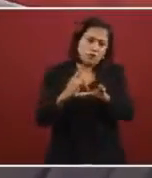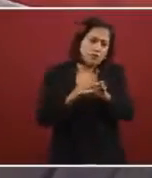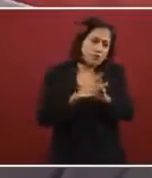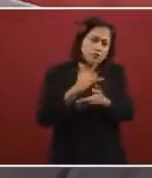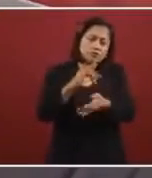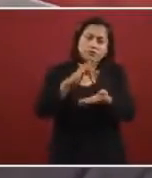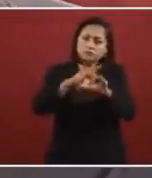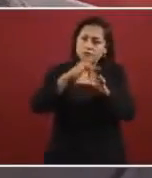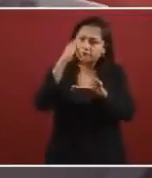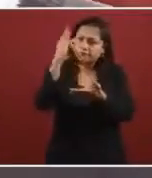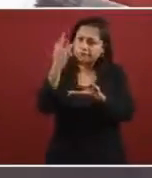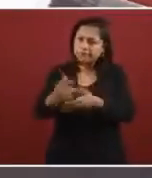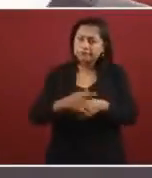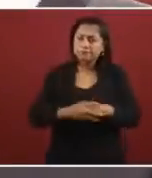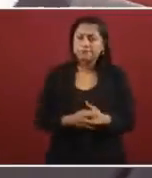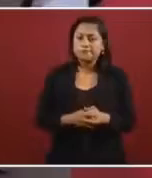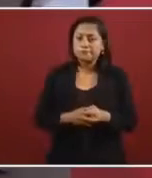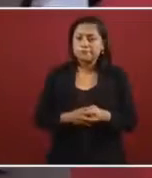course our